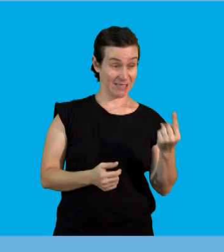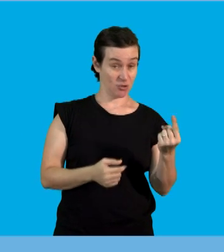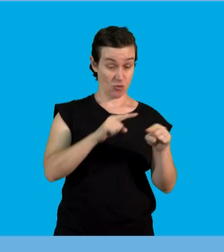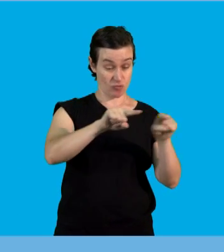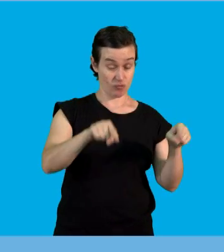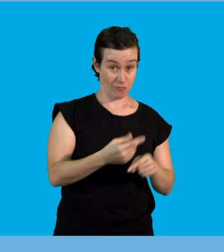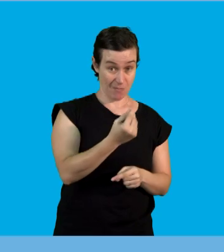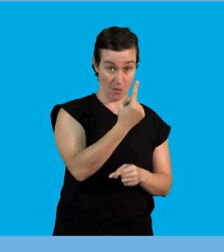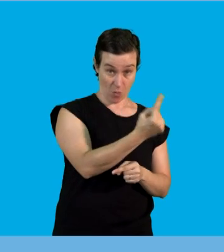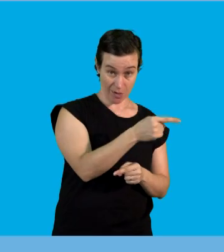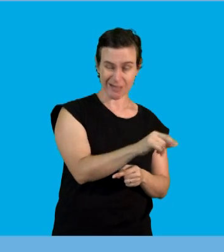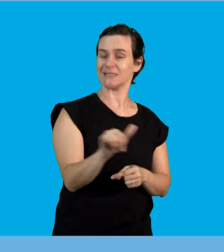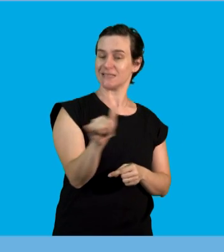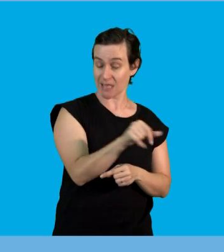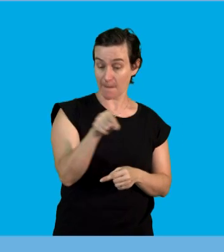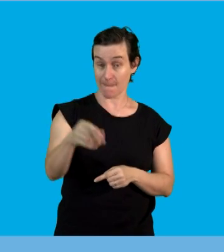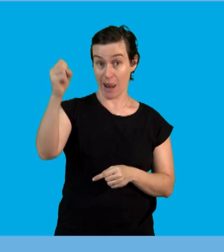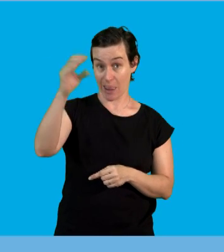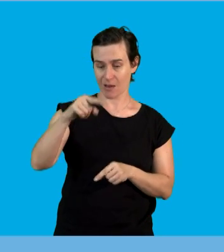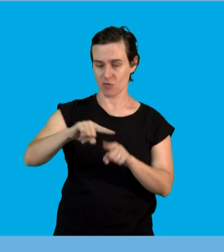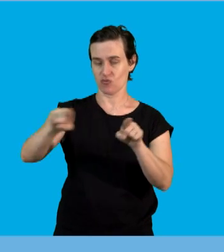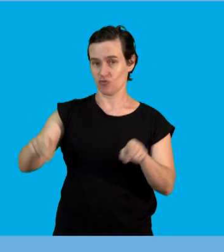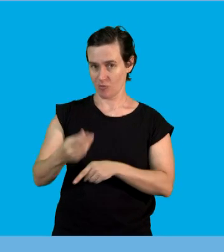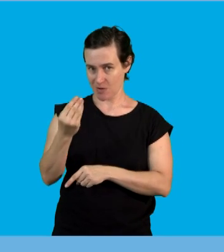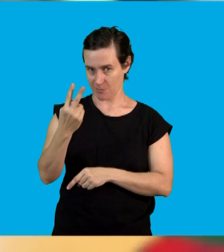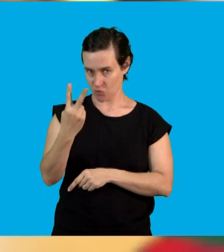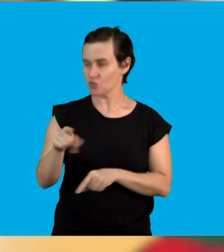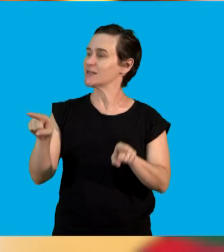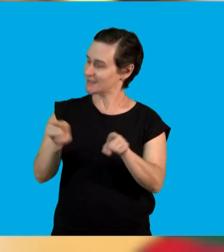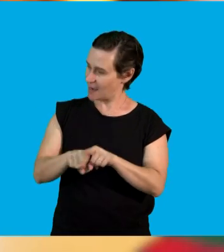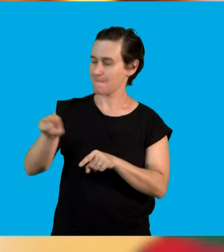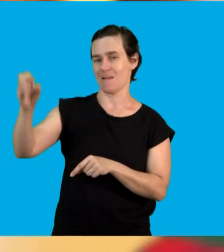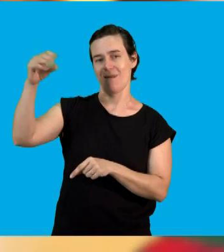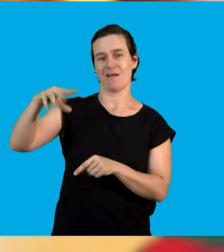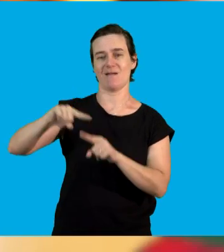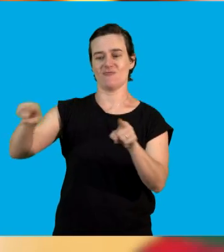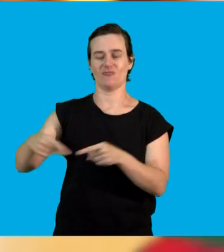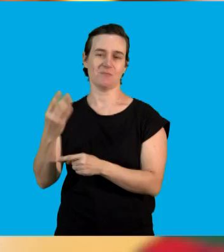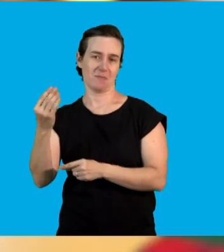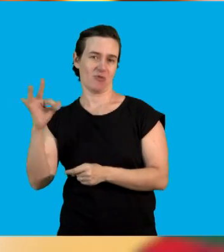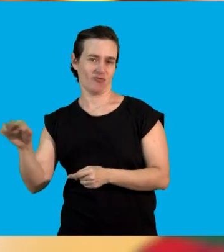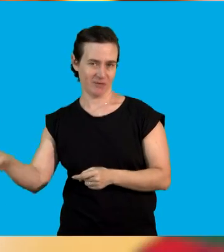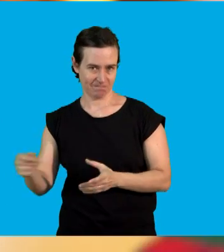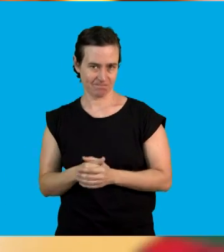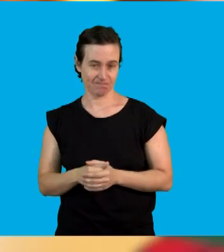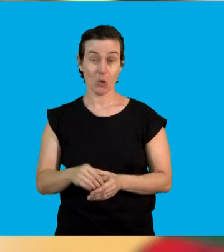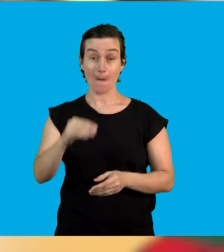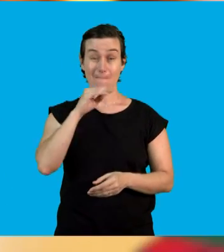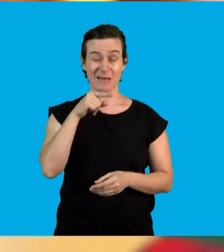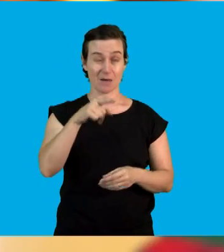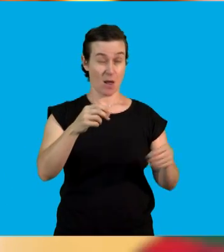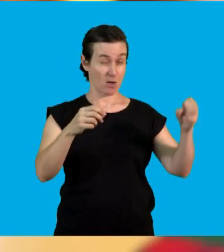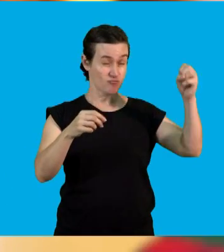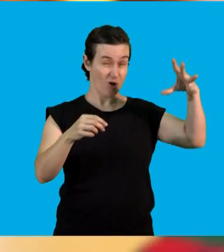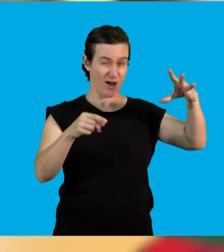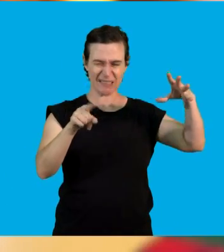number 1 is going to be the same as the voltage in room number 2 and also in room number 3, which then means the brightness of all